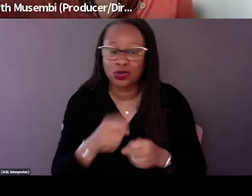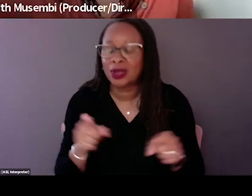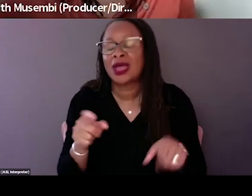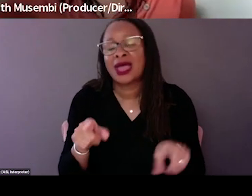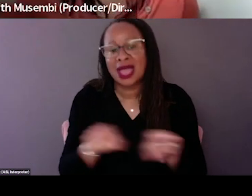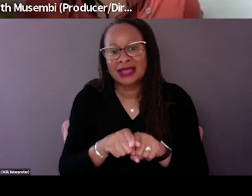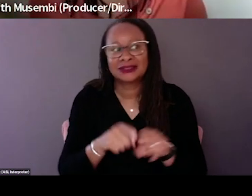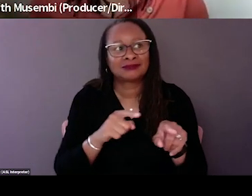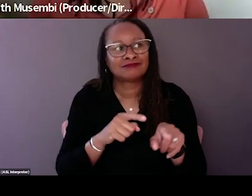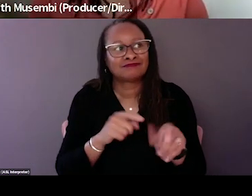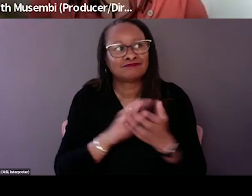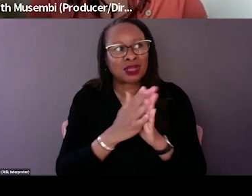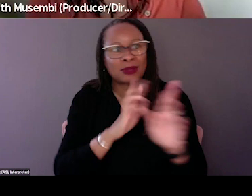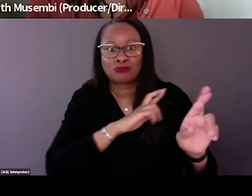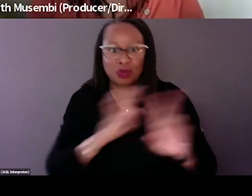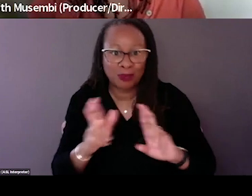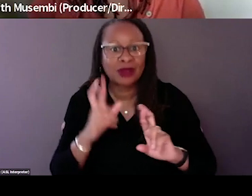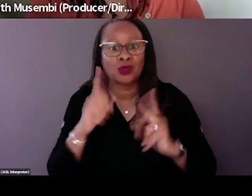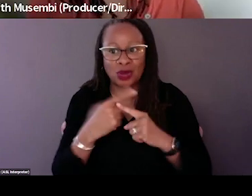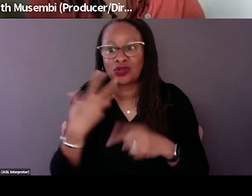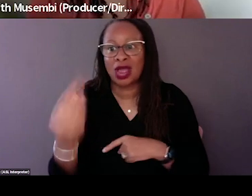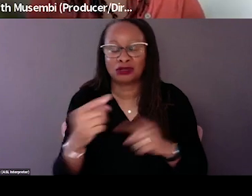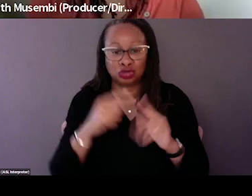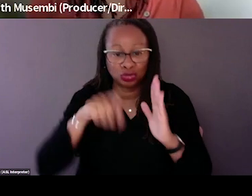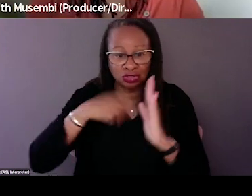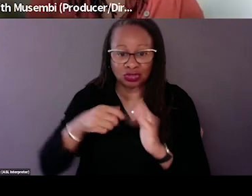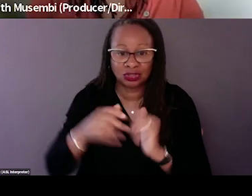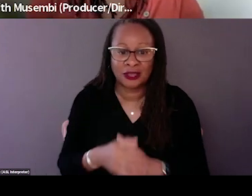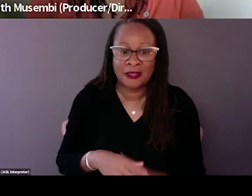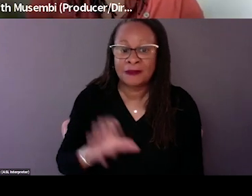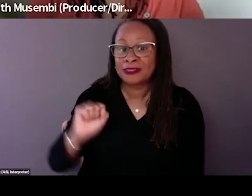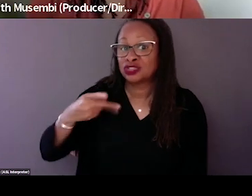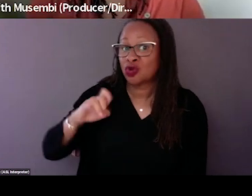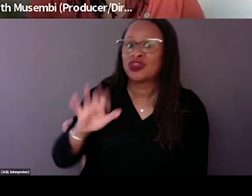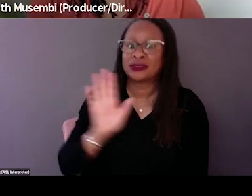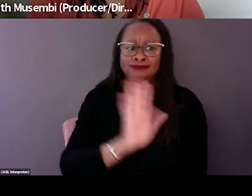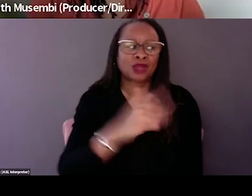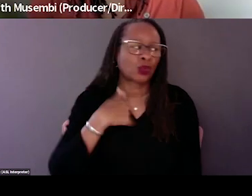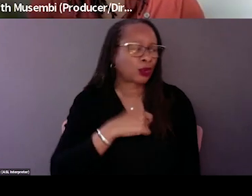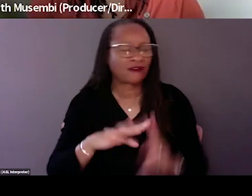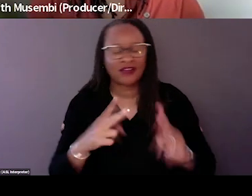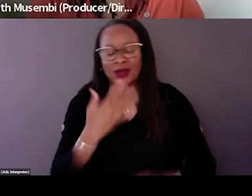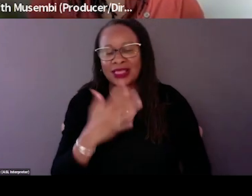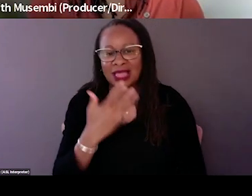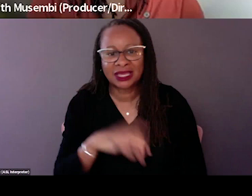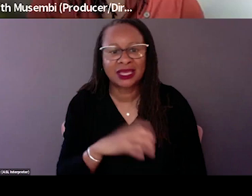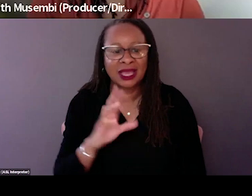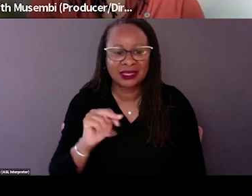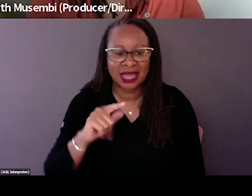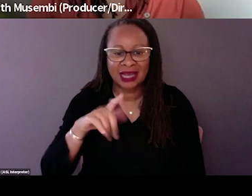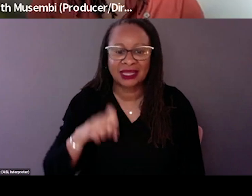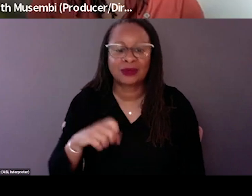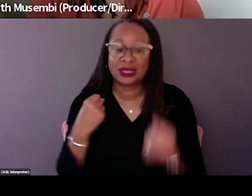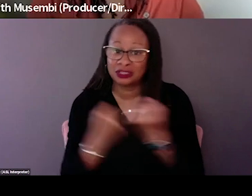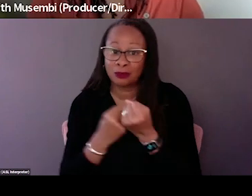go out to shoot? We were really lucky, Natalie, because we had the backing of Red, who really supported us through Red camera